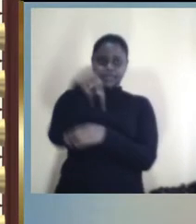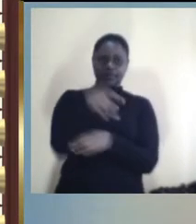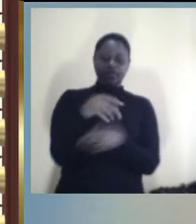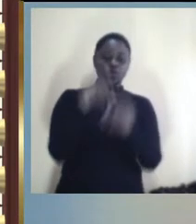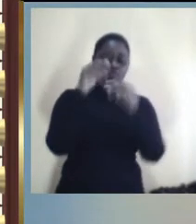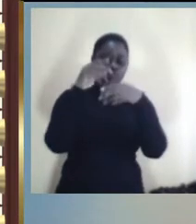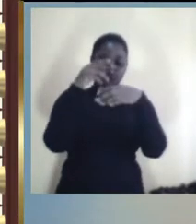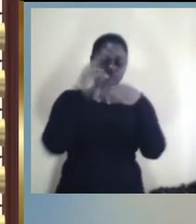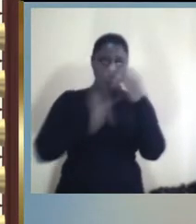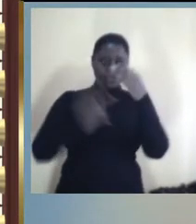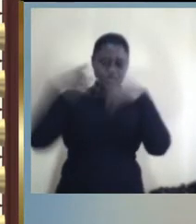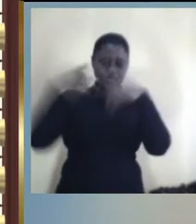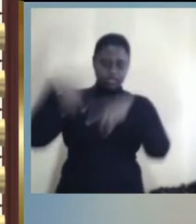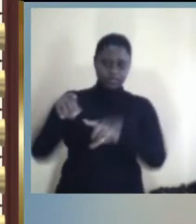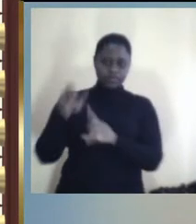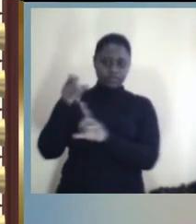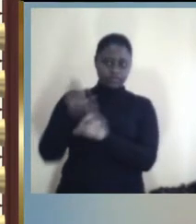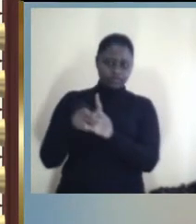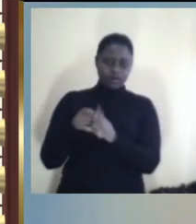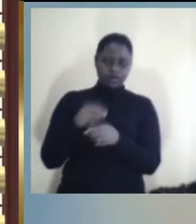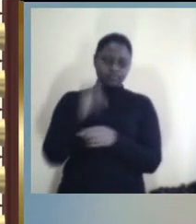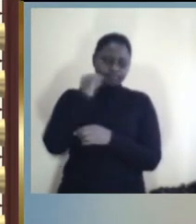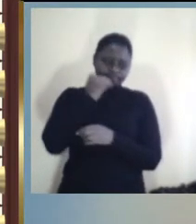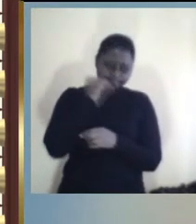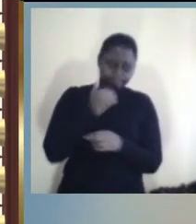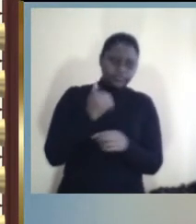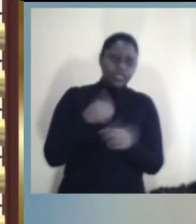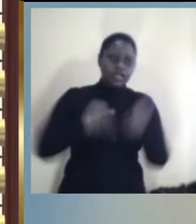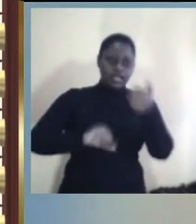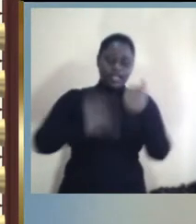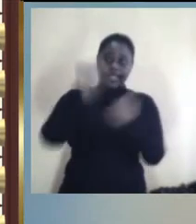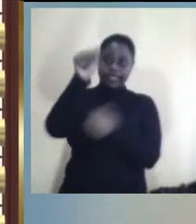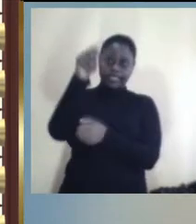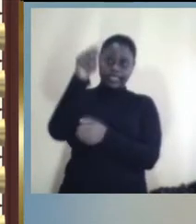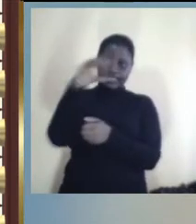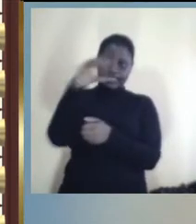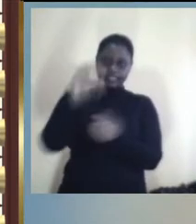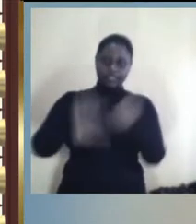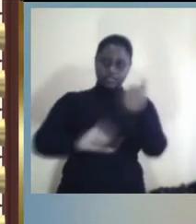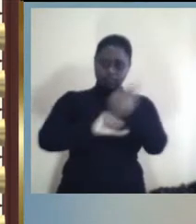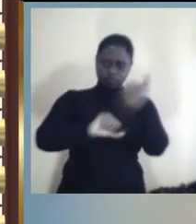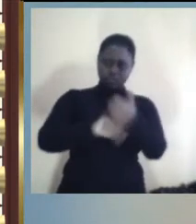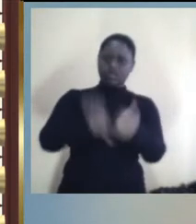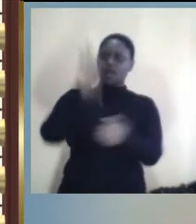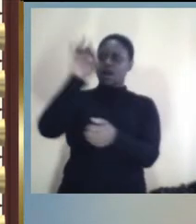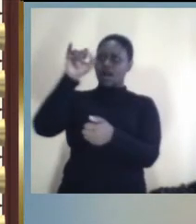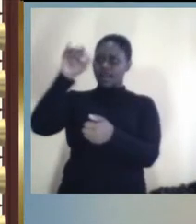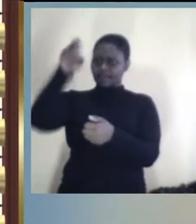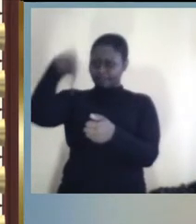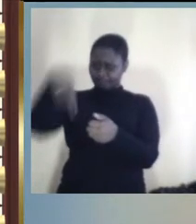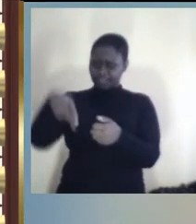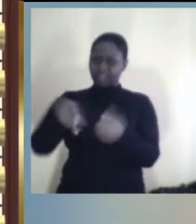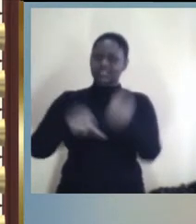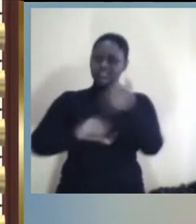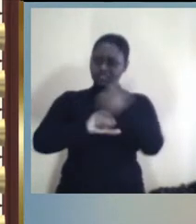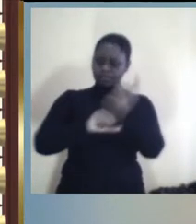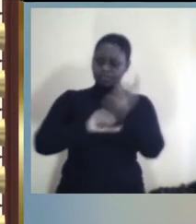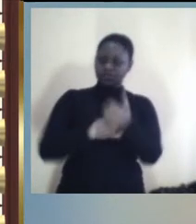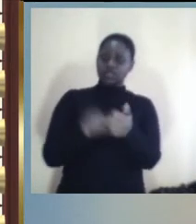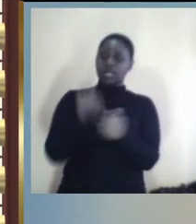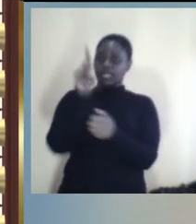Chairperson, went in this manner. ANC supported, IFP supported, DA reserved their